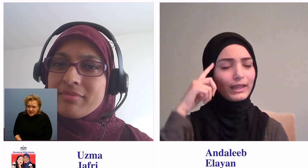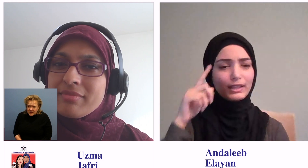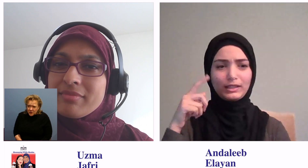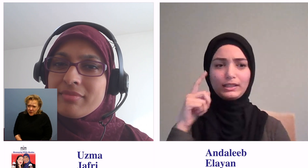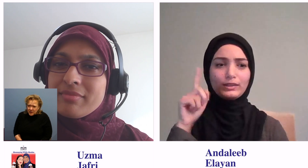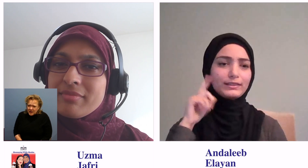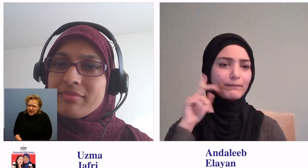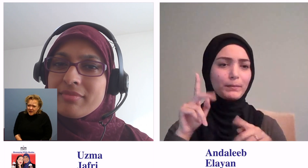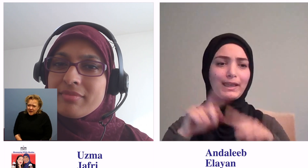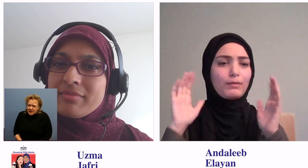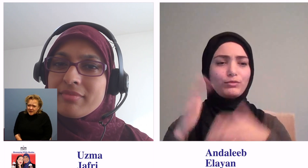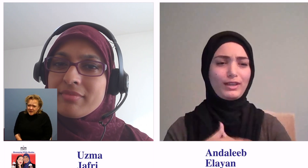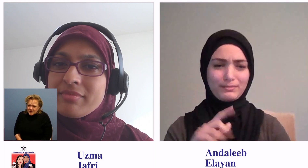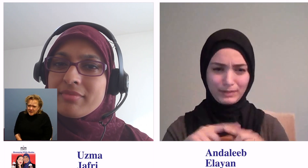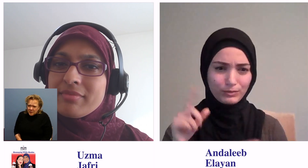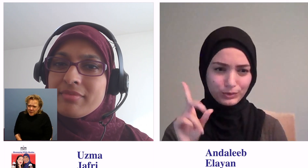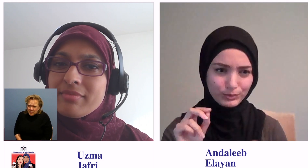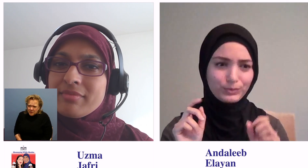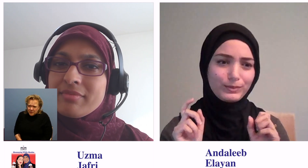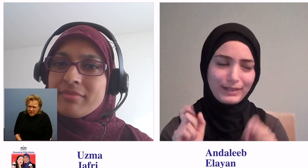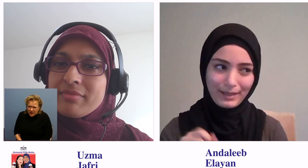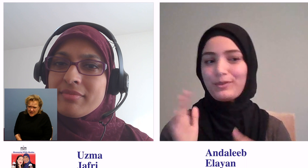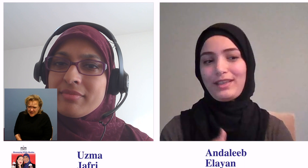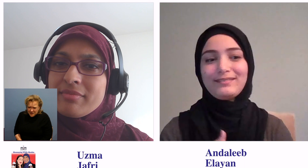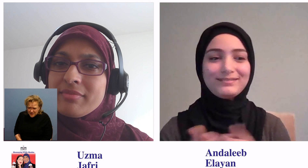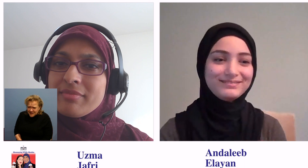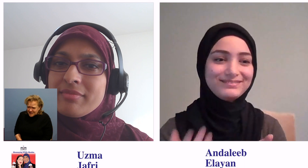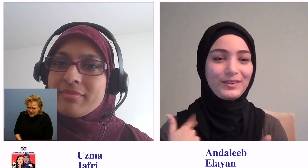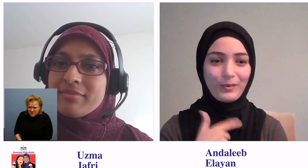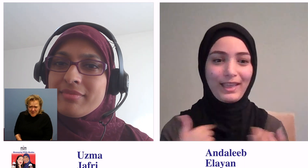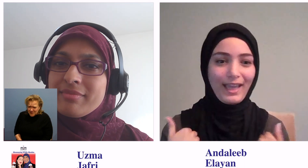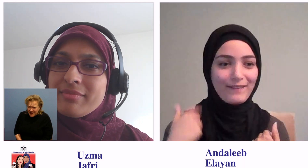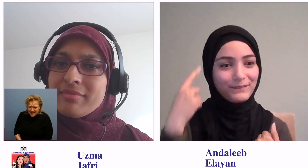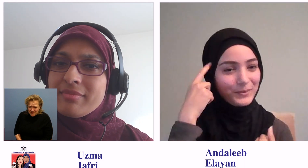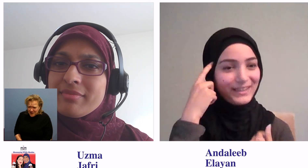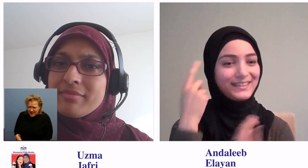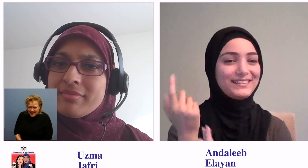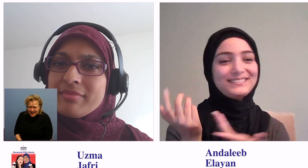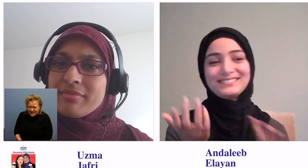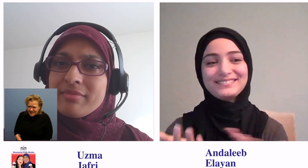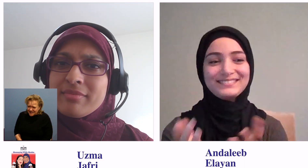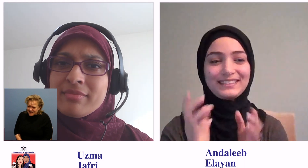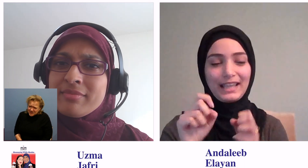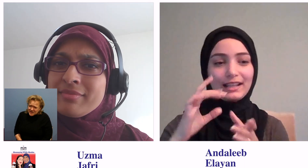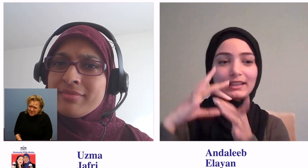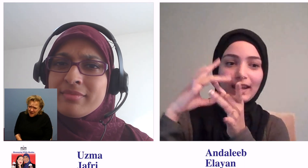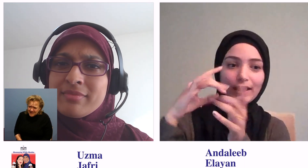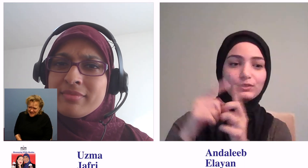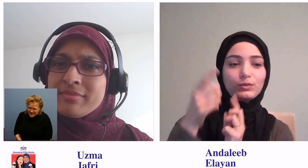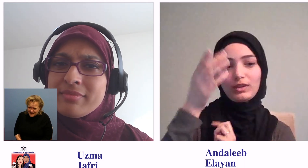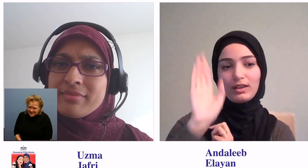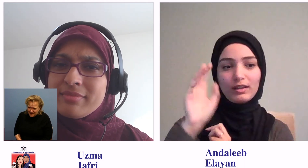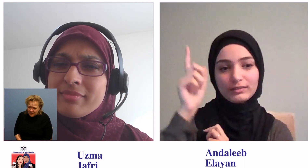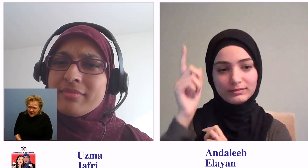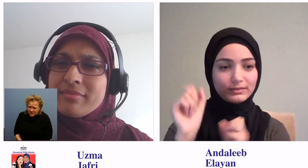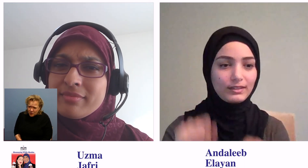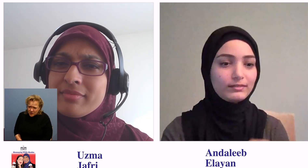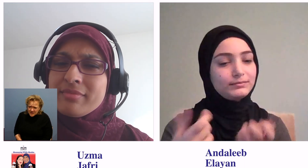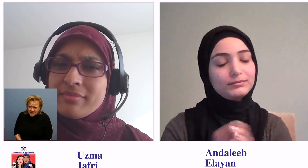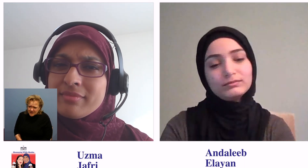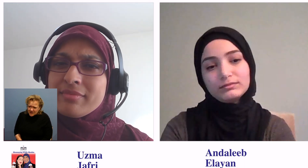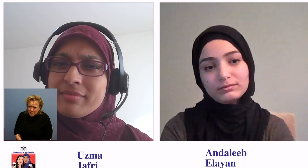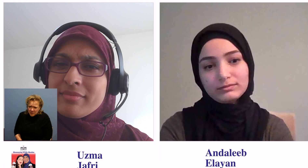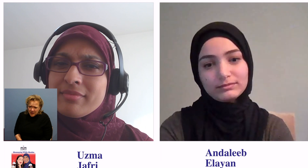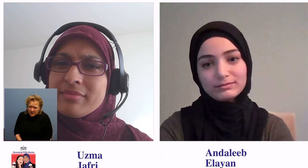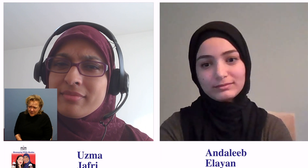And so some people honestly think deaf people can't pray. And it's just a mindset in that way. Of